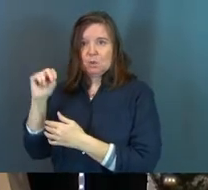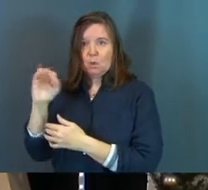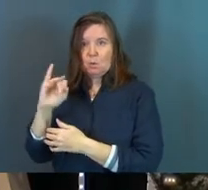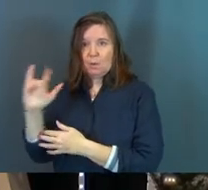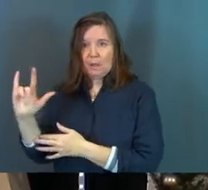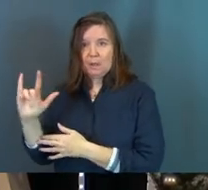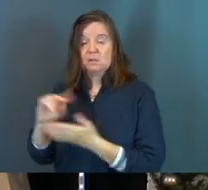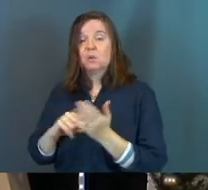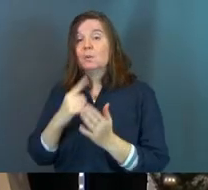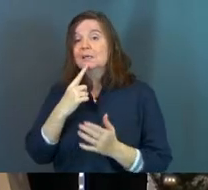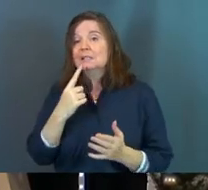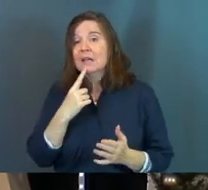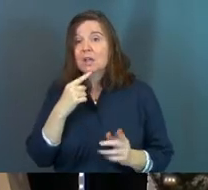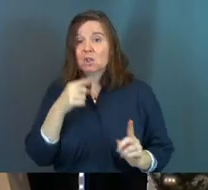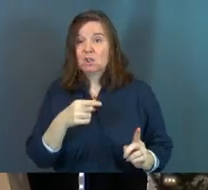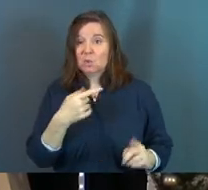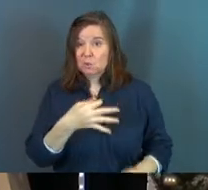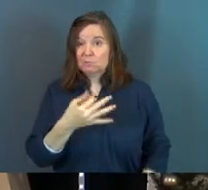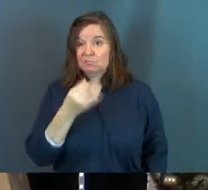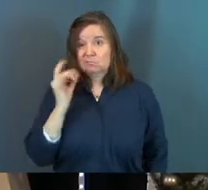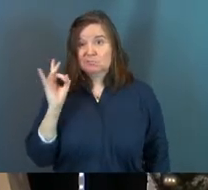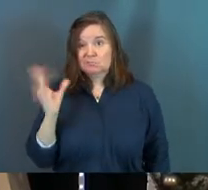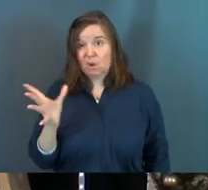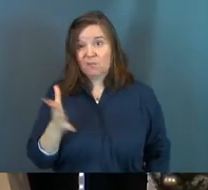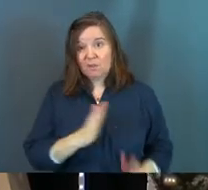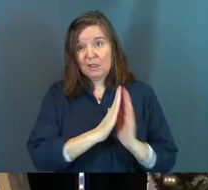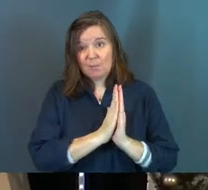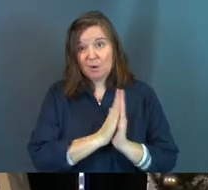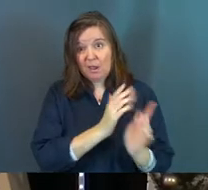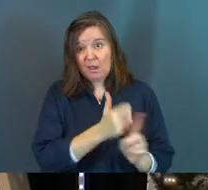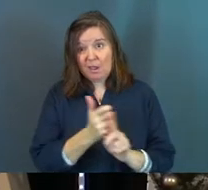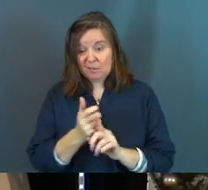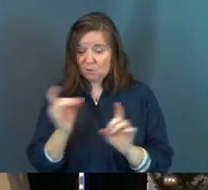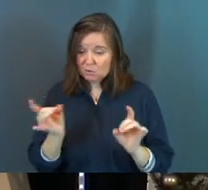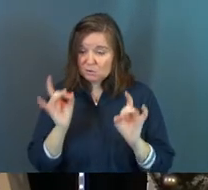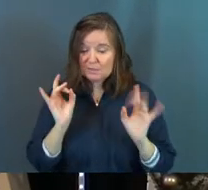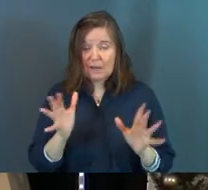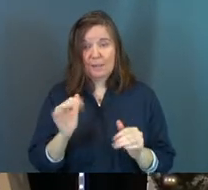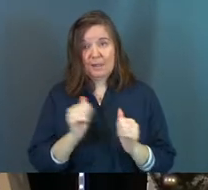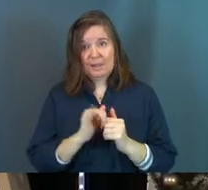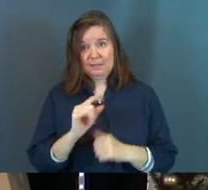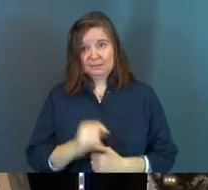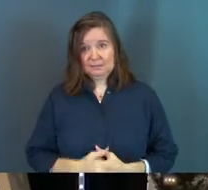will. What it's saying there is that you stink at prayer. You're terrible at it.